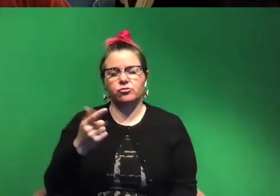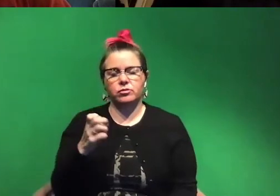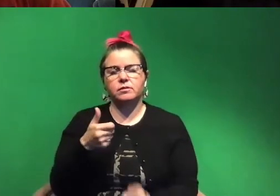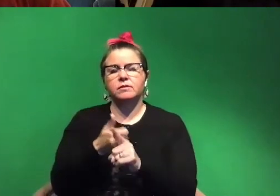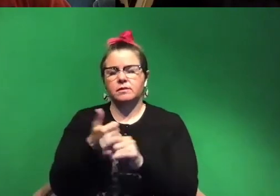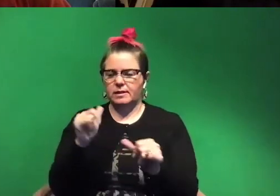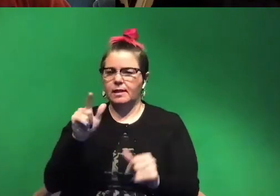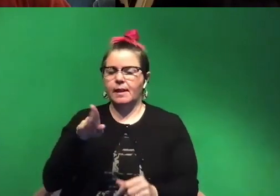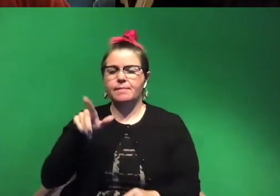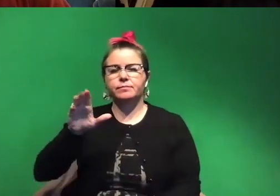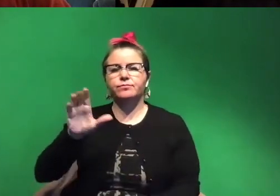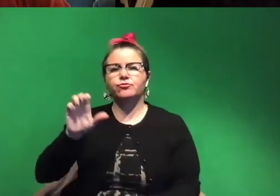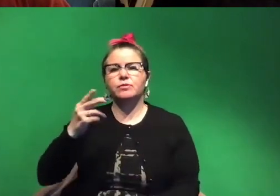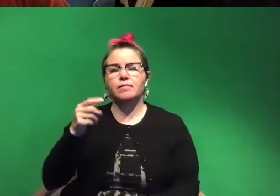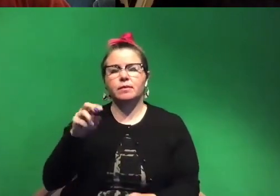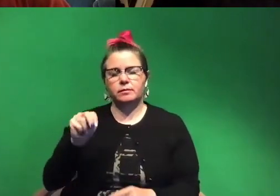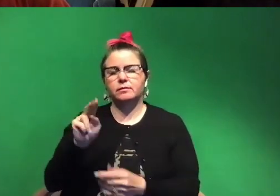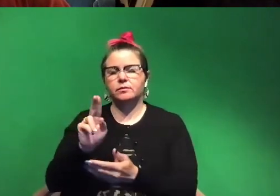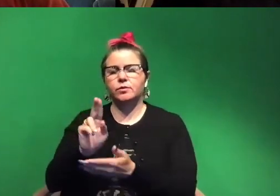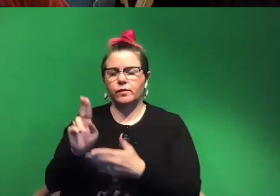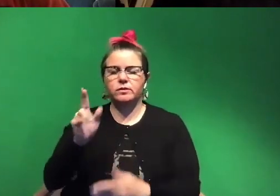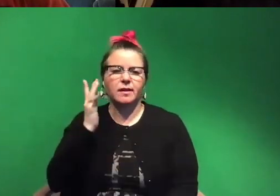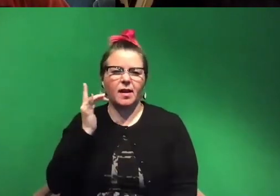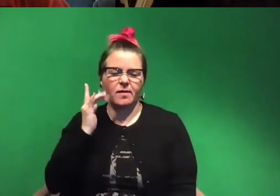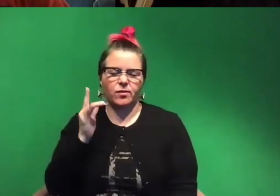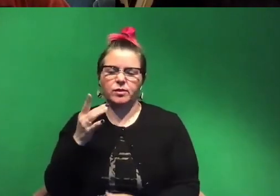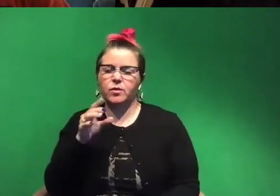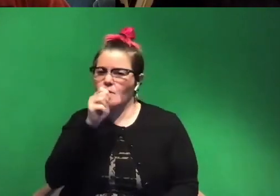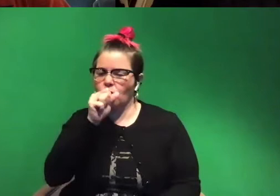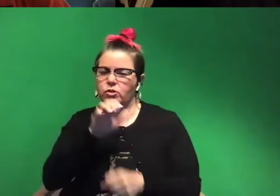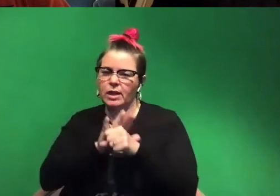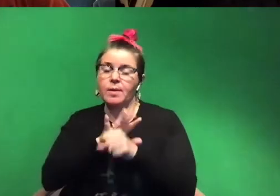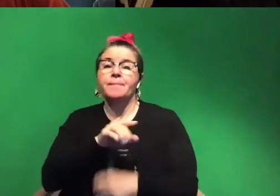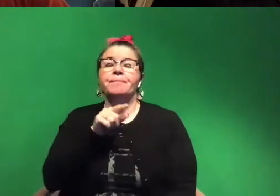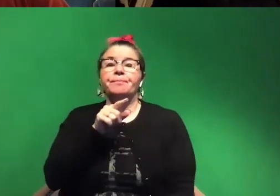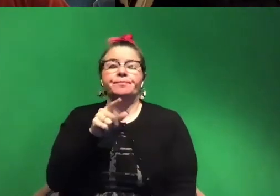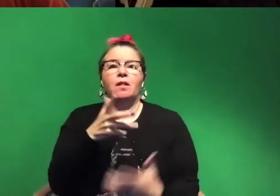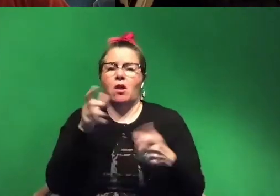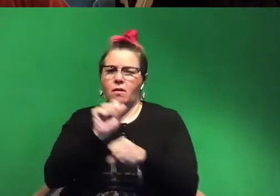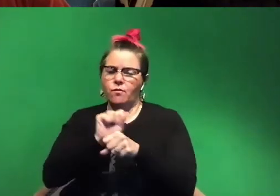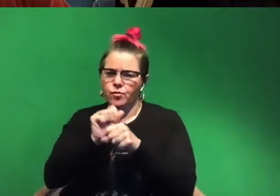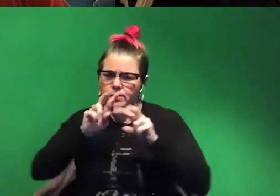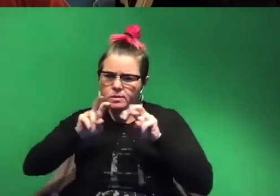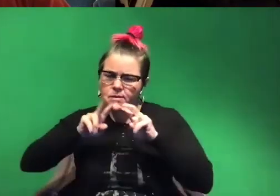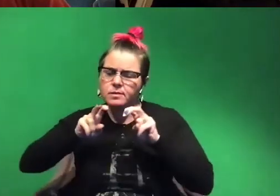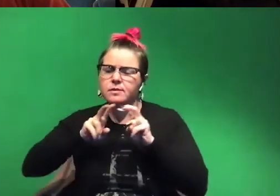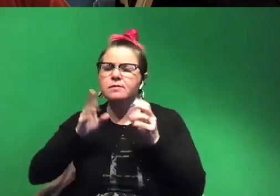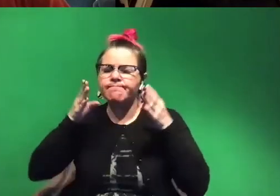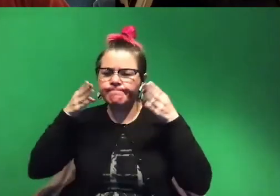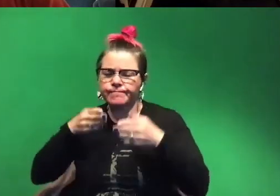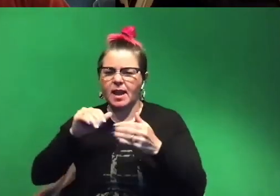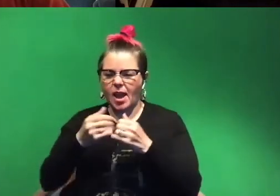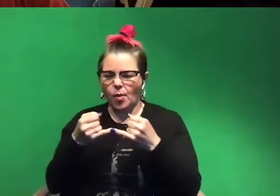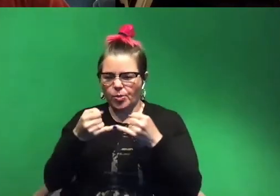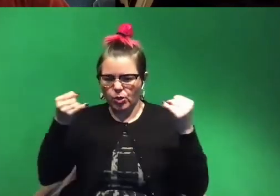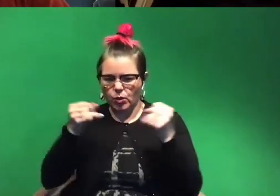down at Chapman University in Orange County in California. So they're still doing a lot of work looking at how those thread cells